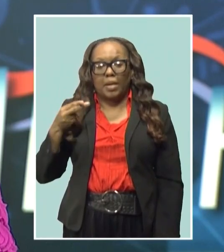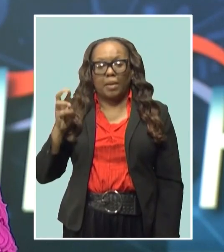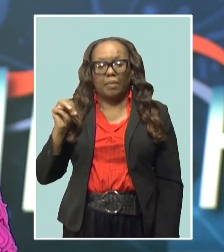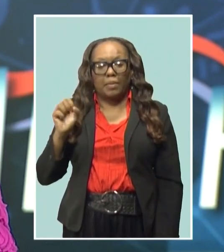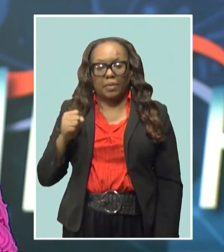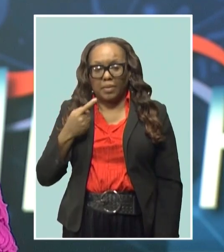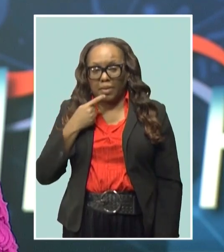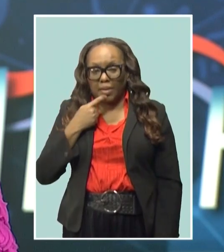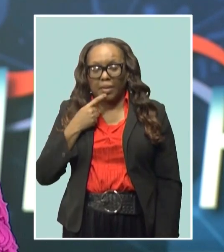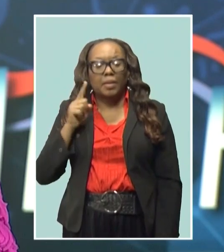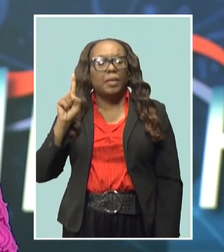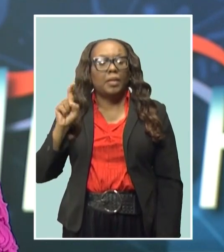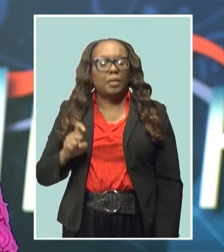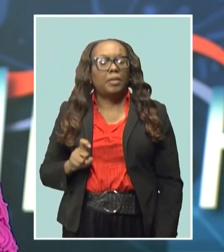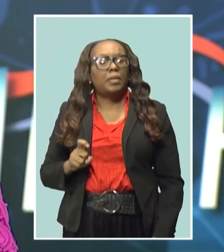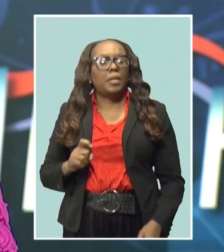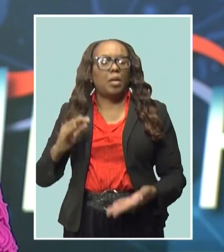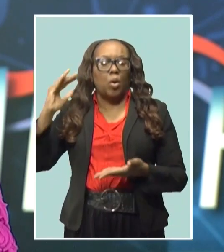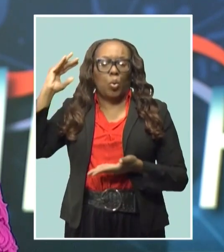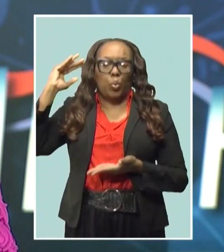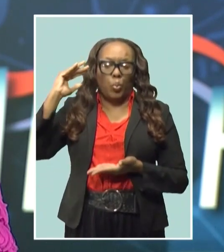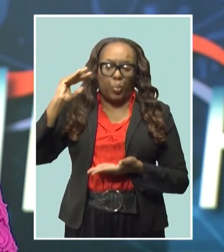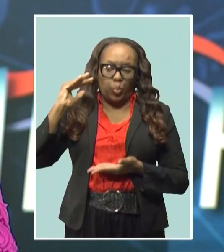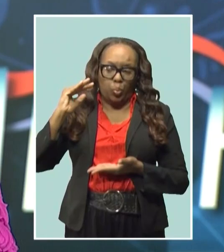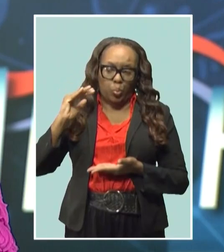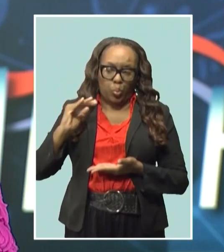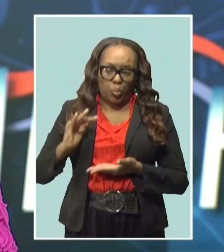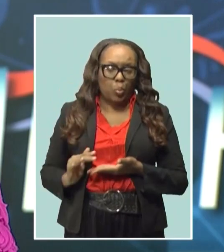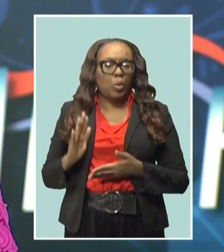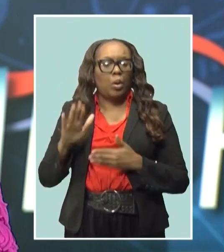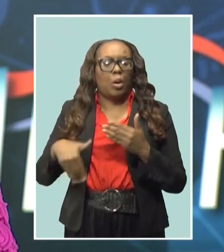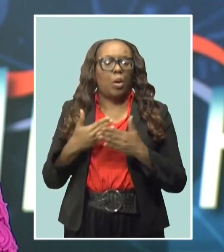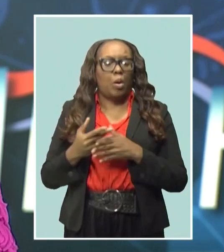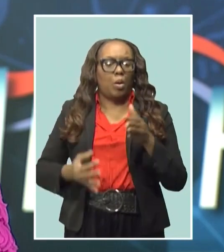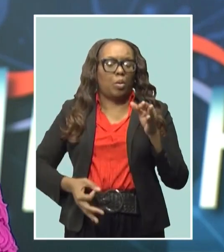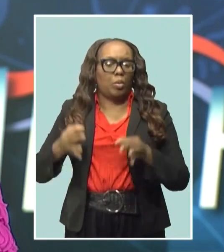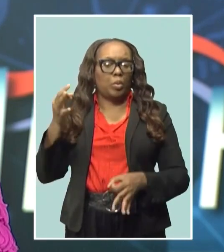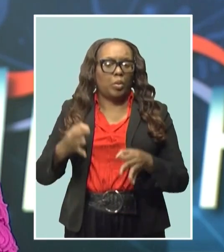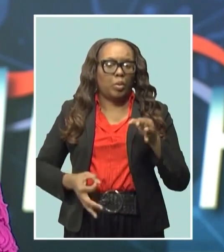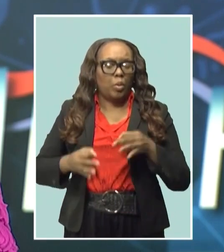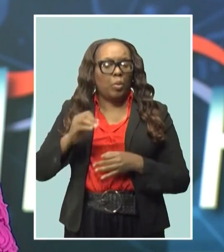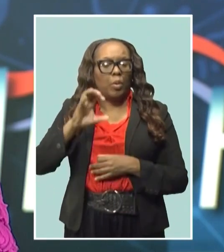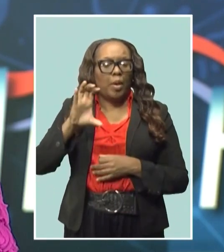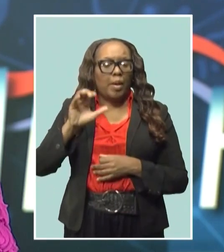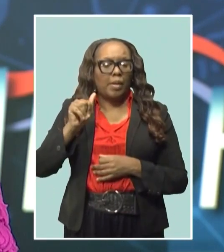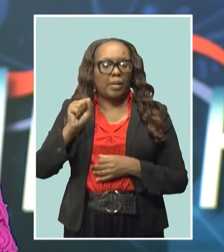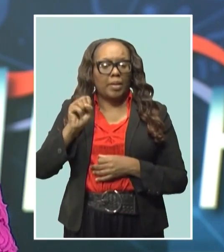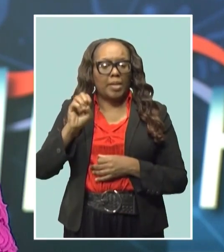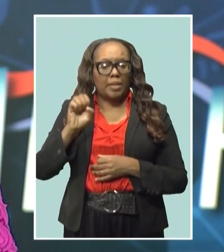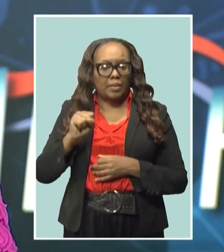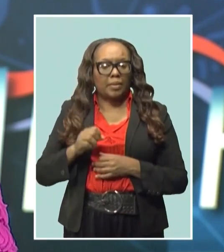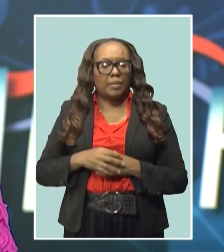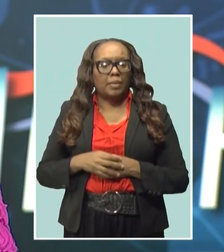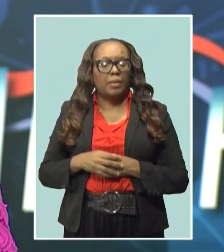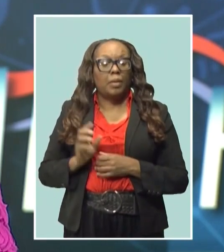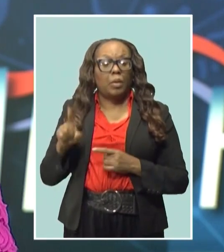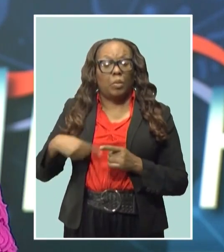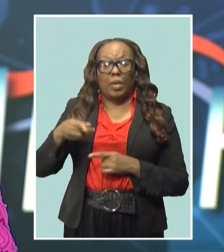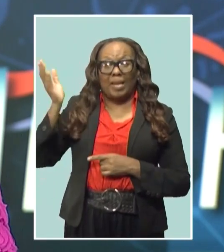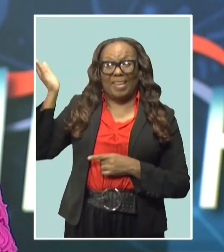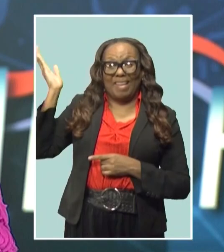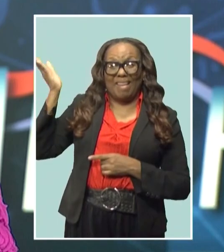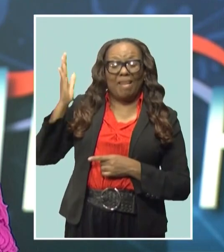measures are taken. The Minister of Home Affairs, Information and Public Affairs made his point abundantly clear when he contributed to the